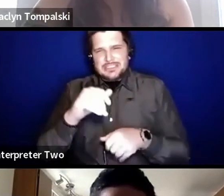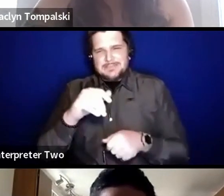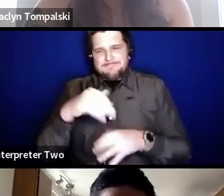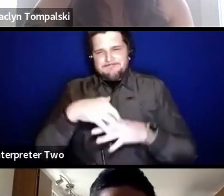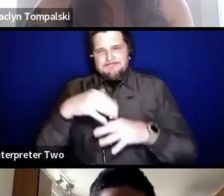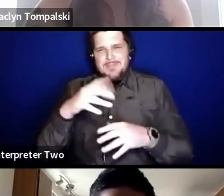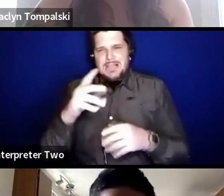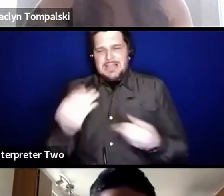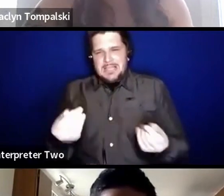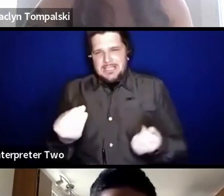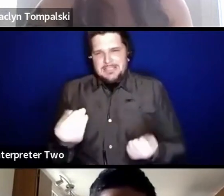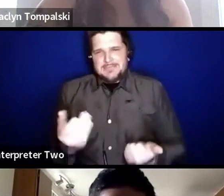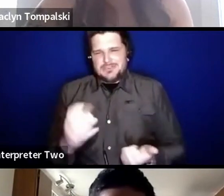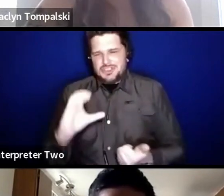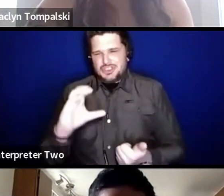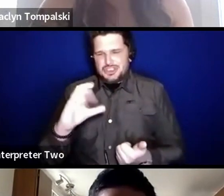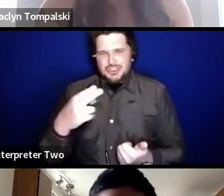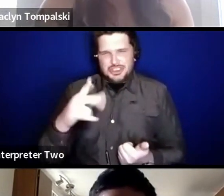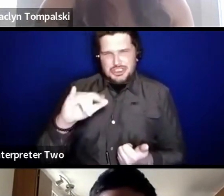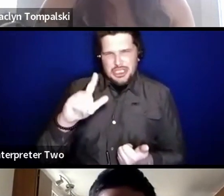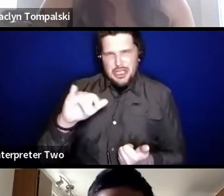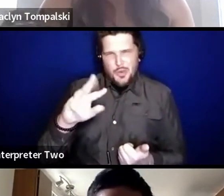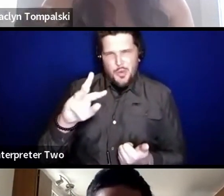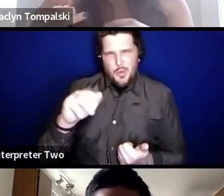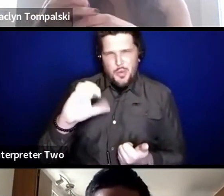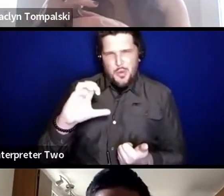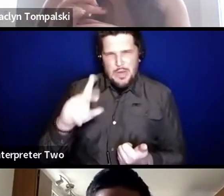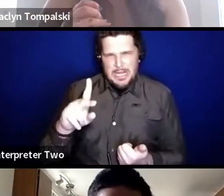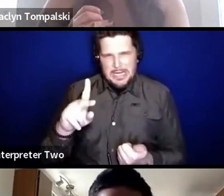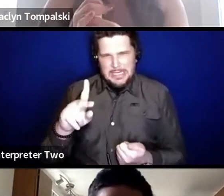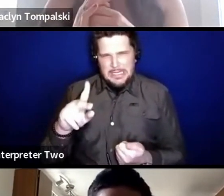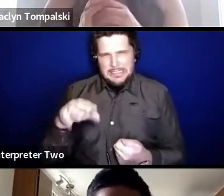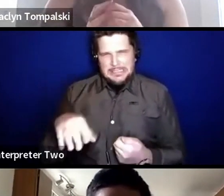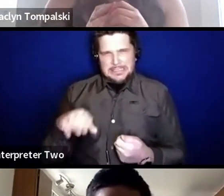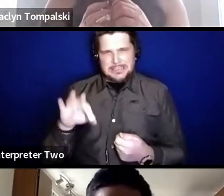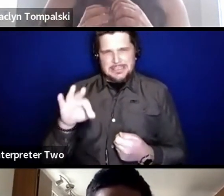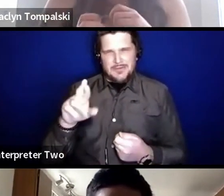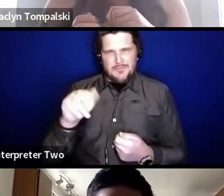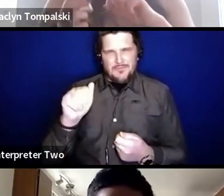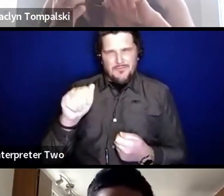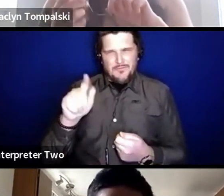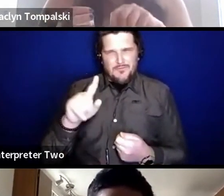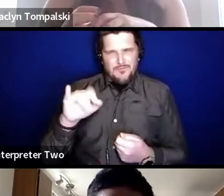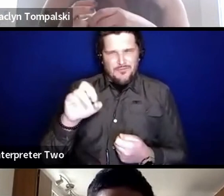so-called Chilliwack, in the Fraser Valley. A